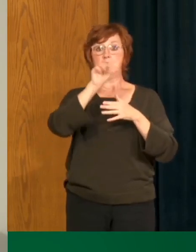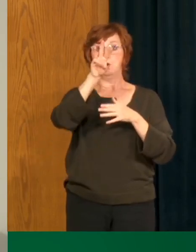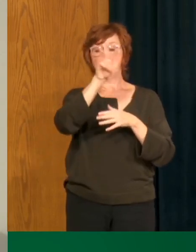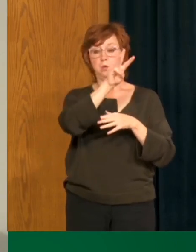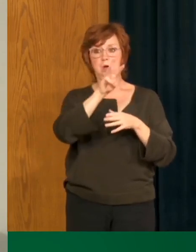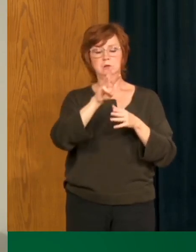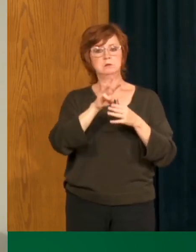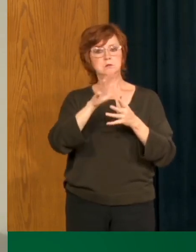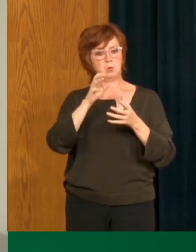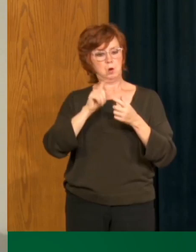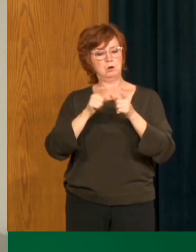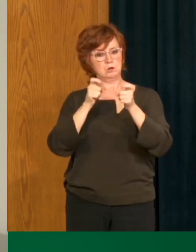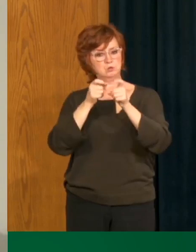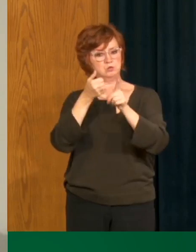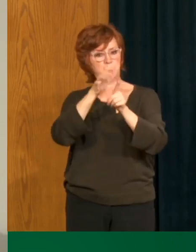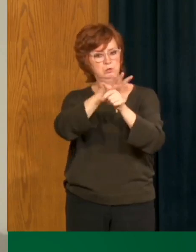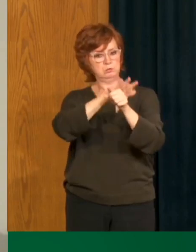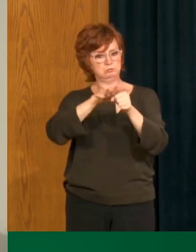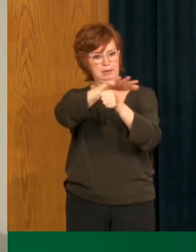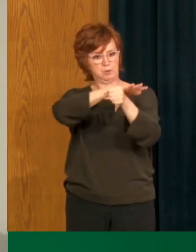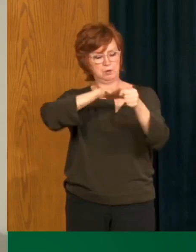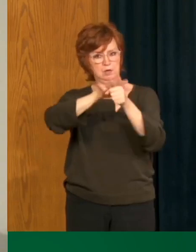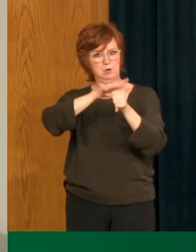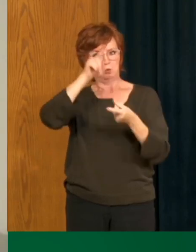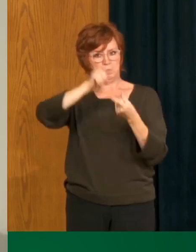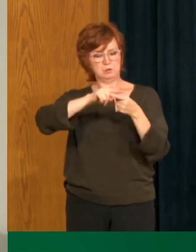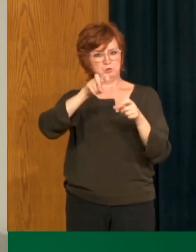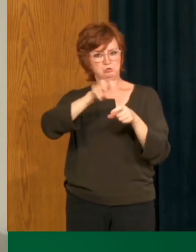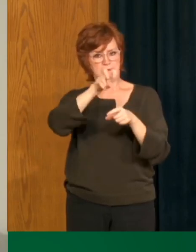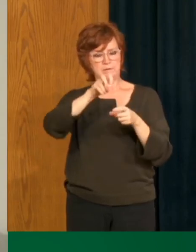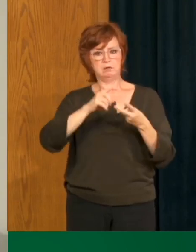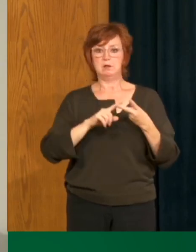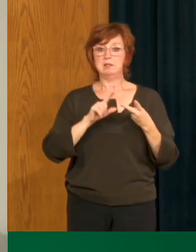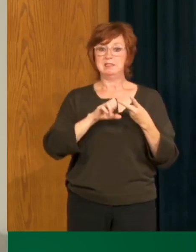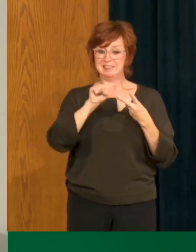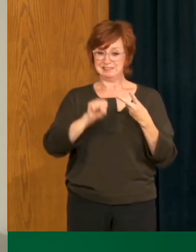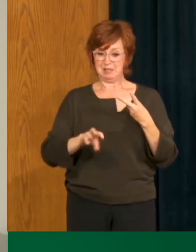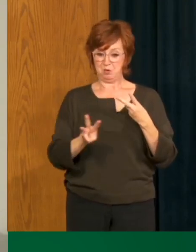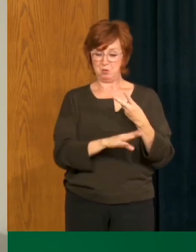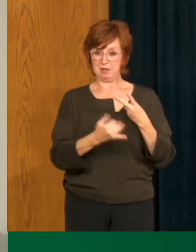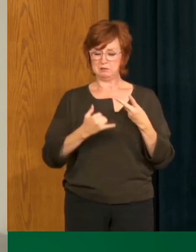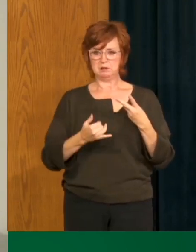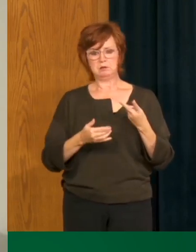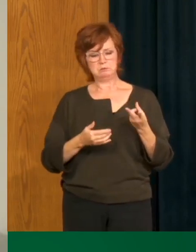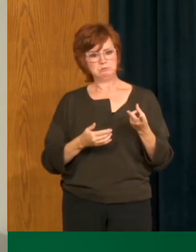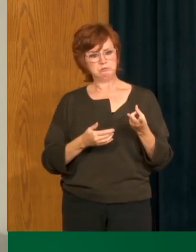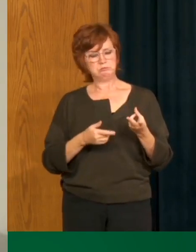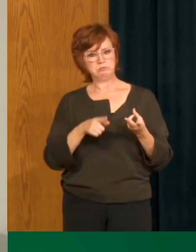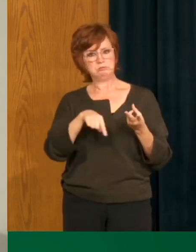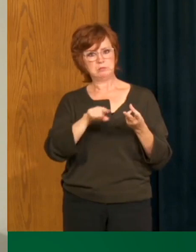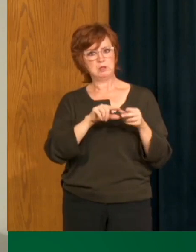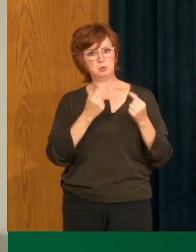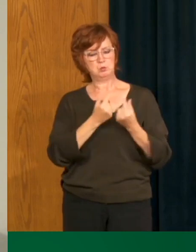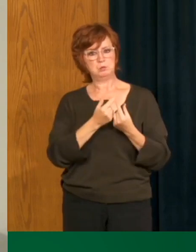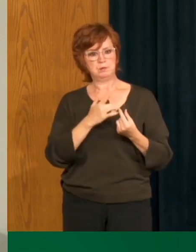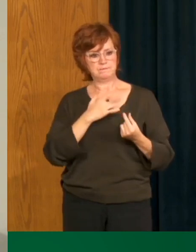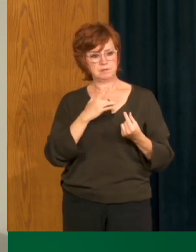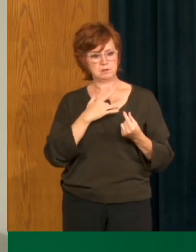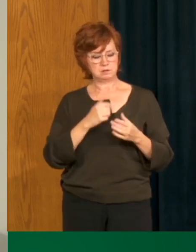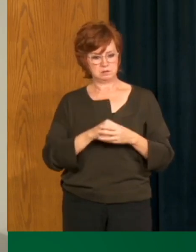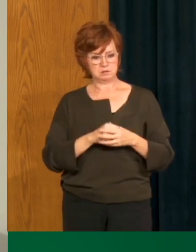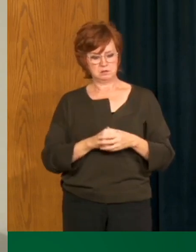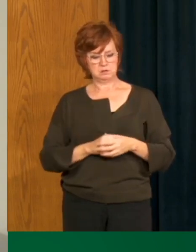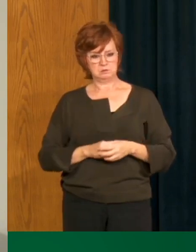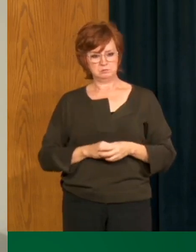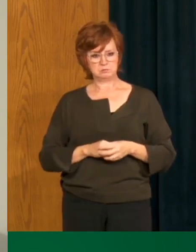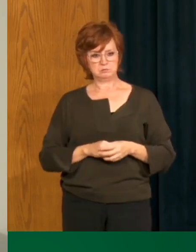between communities. I think right now the expectation is, and which is, as far as I know, is being met, is that, if you are in a